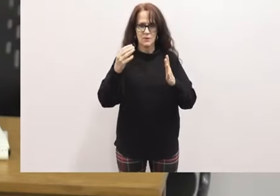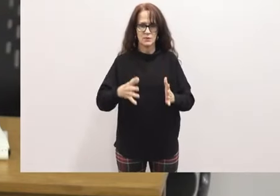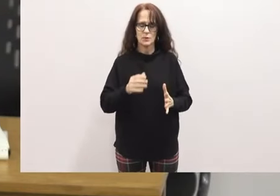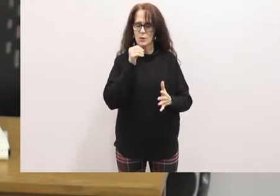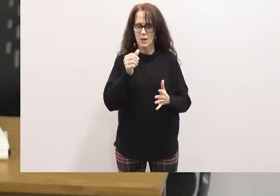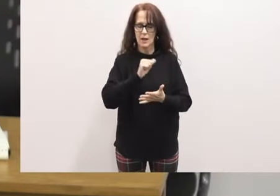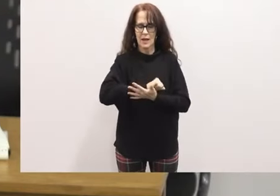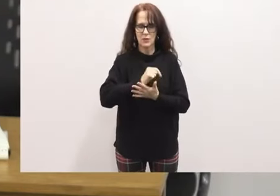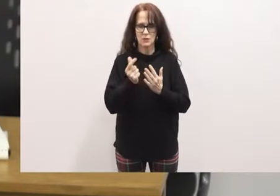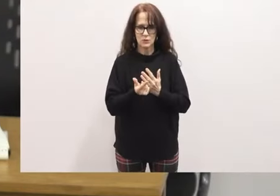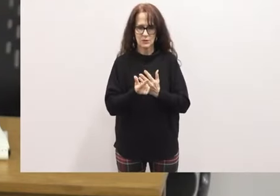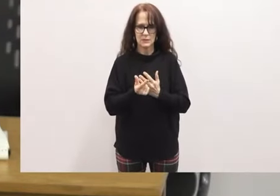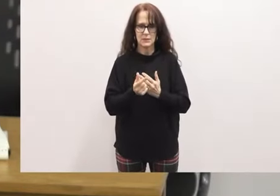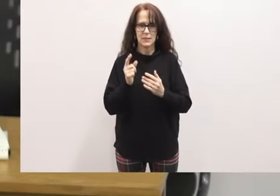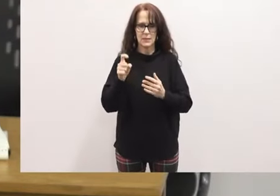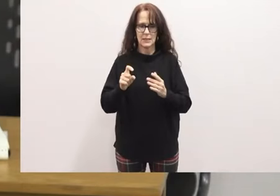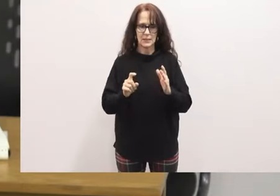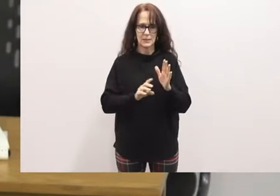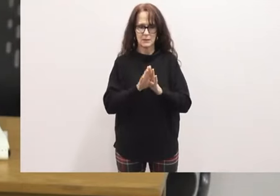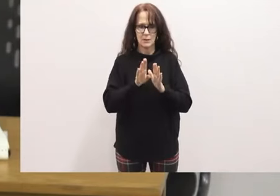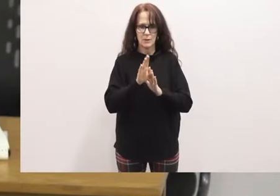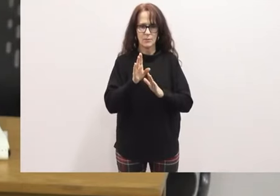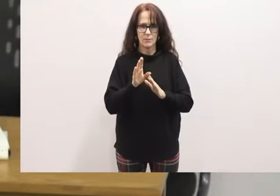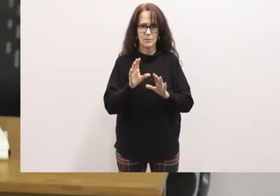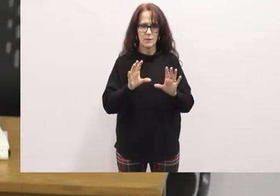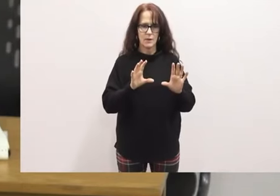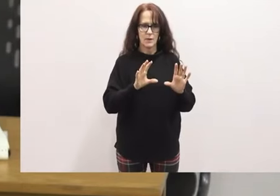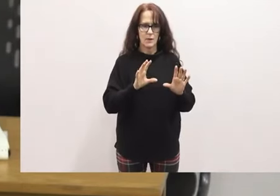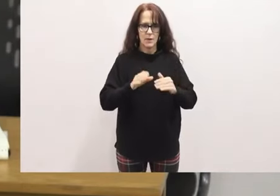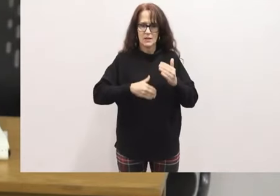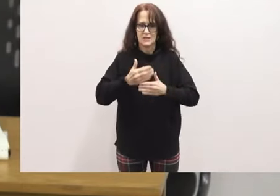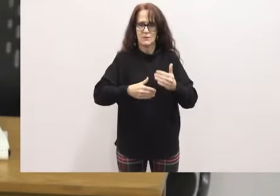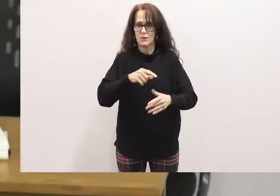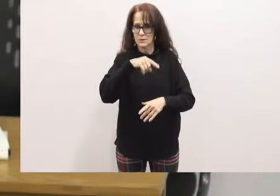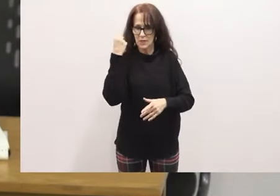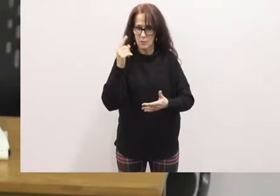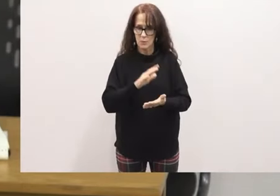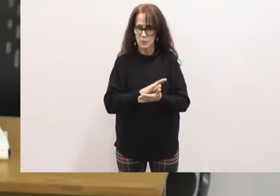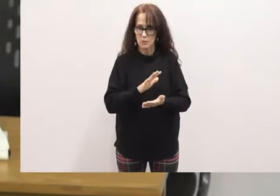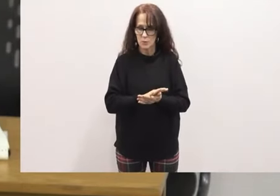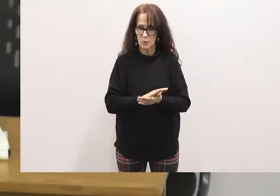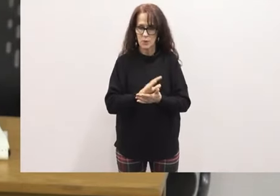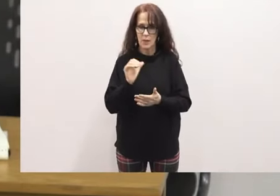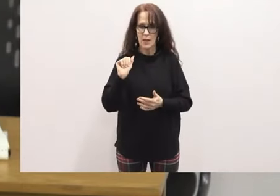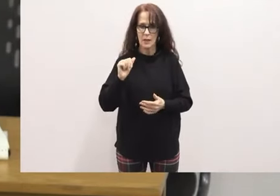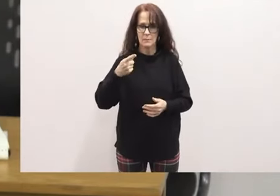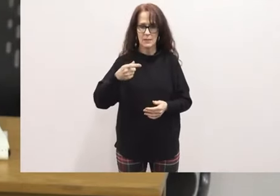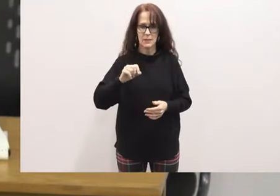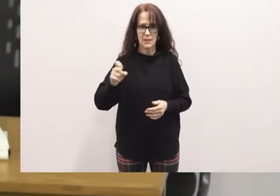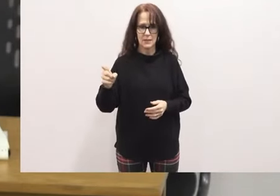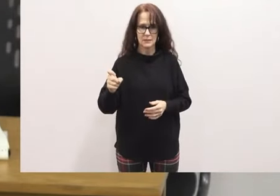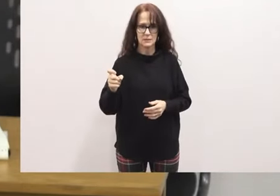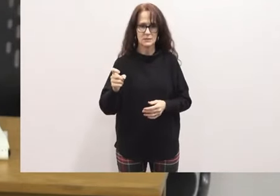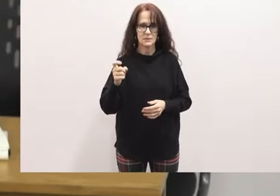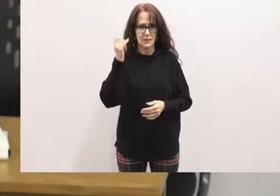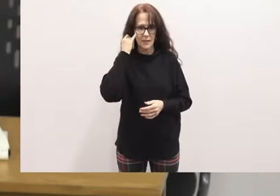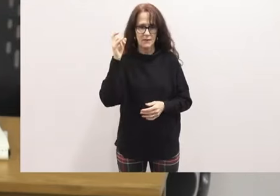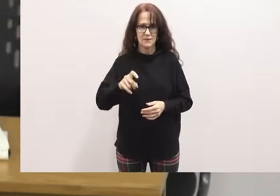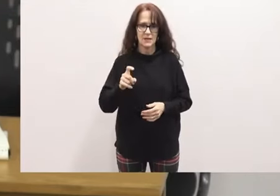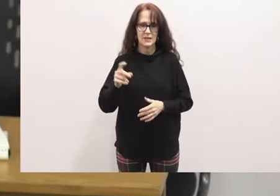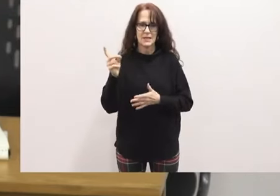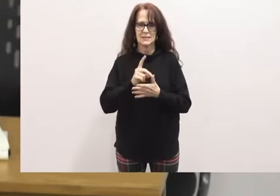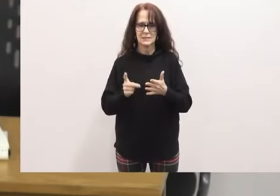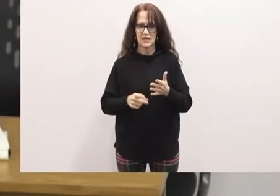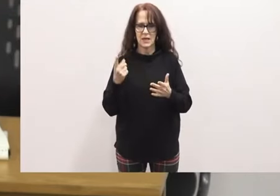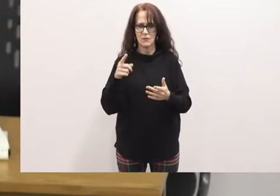through G, knowing that they need to develop either a course sequence for them for summer school if needed, APEX course if needed, but all that is designed for them,